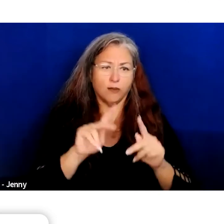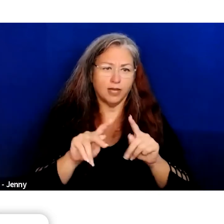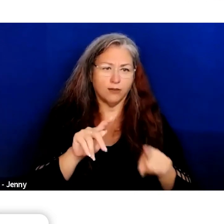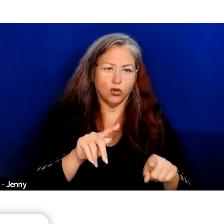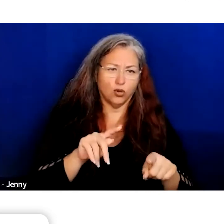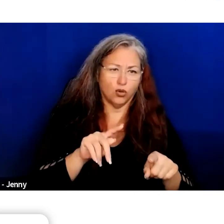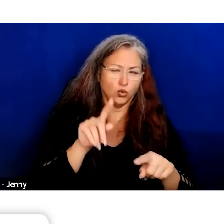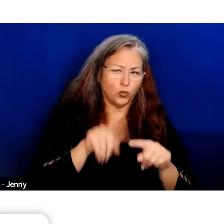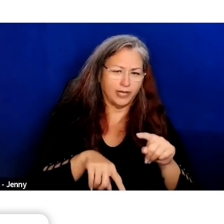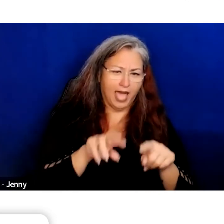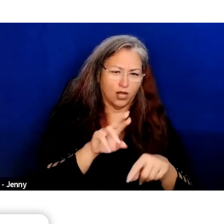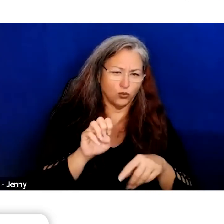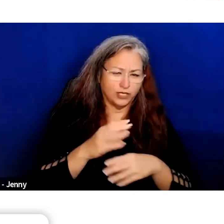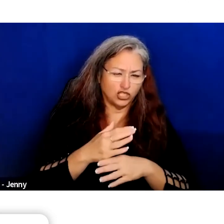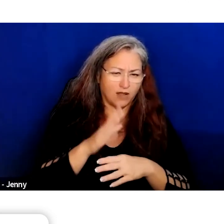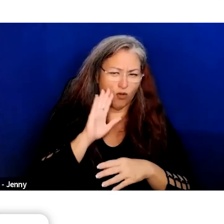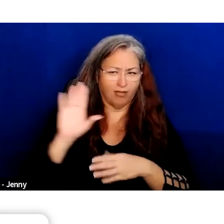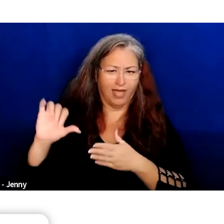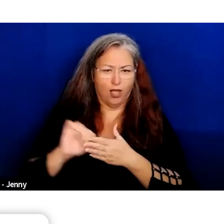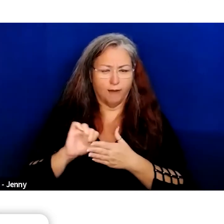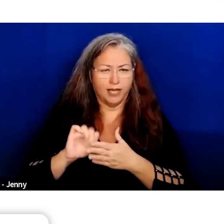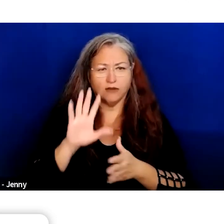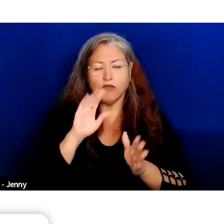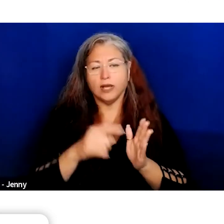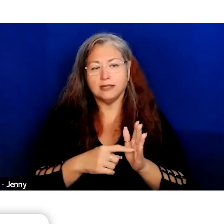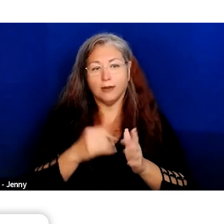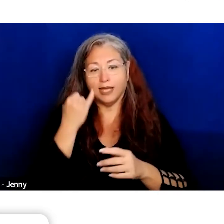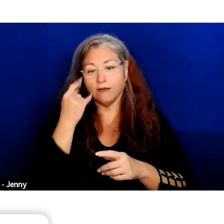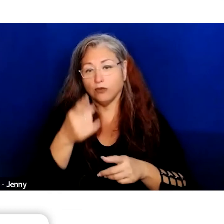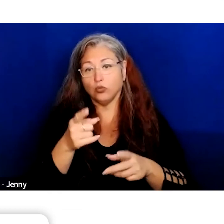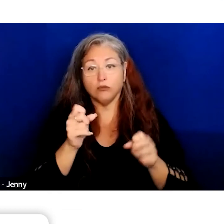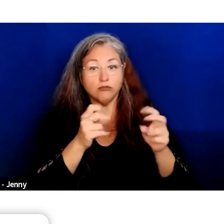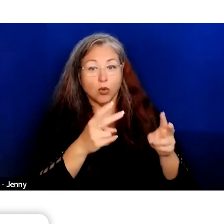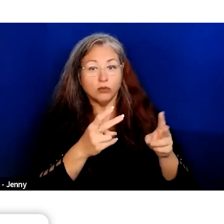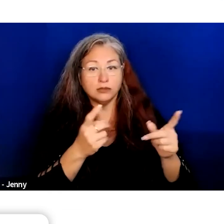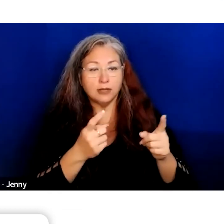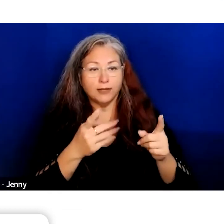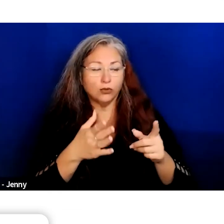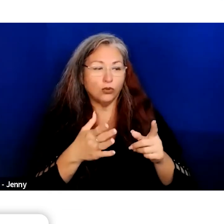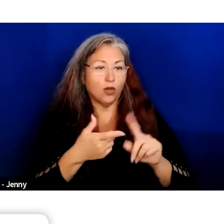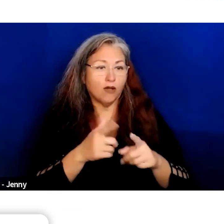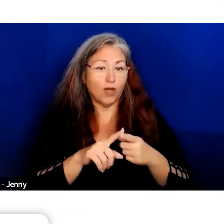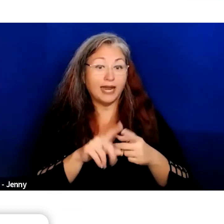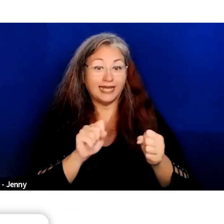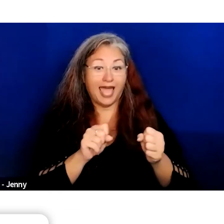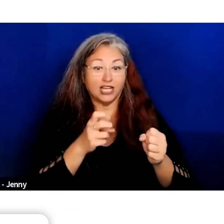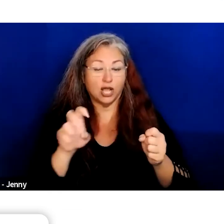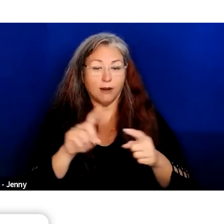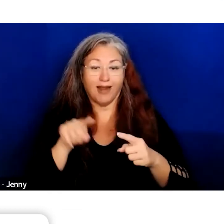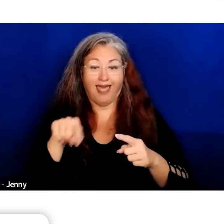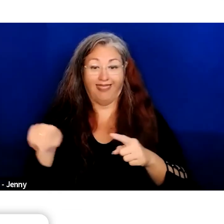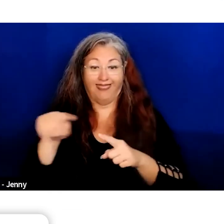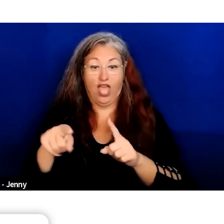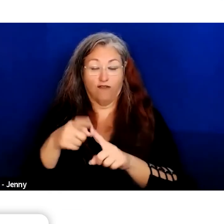the reshare on their page. So for example, if you posted something, one of your friends reshares, but no one in their